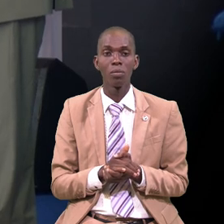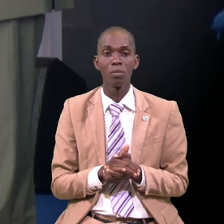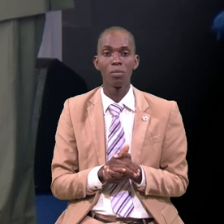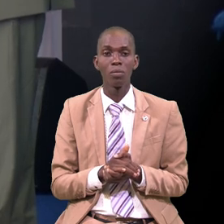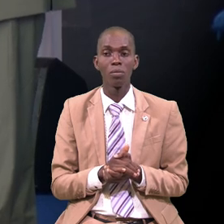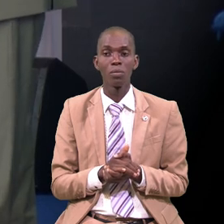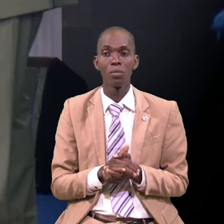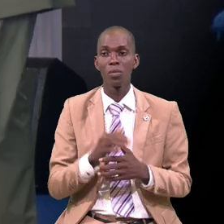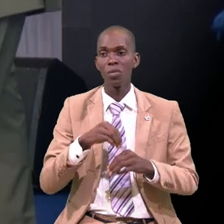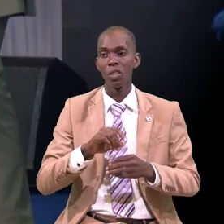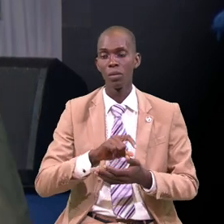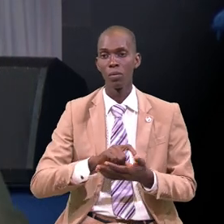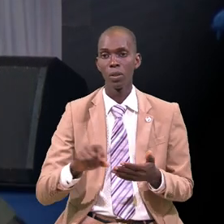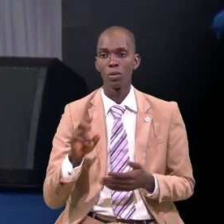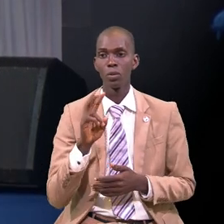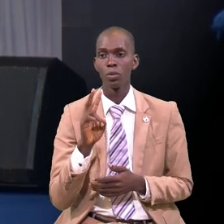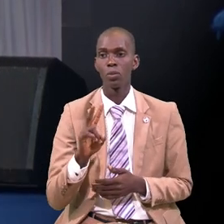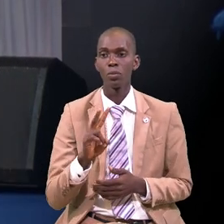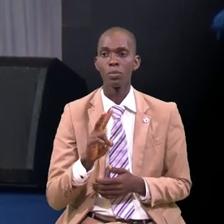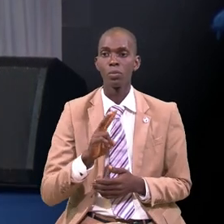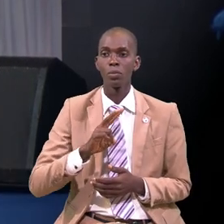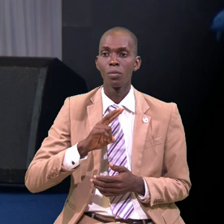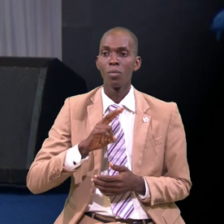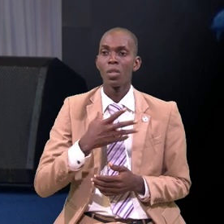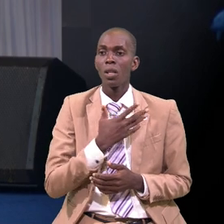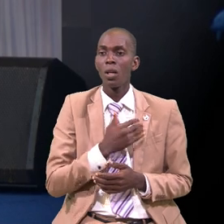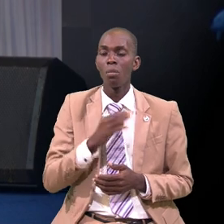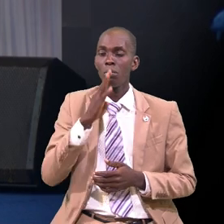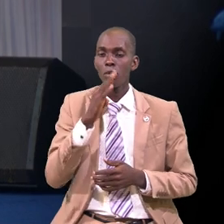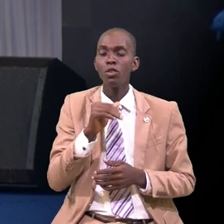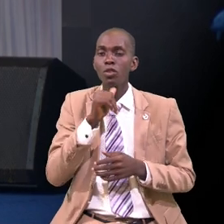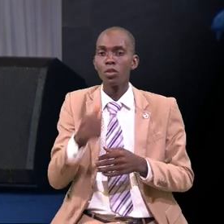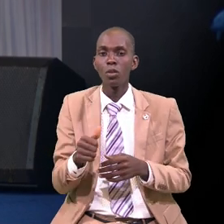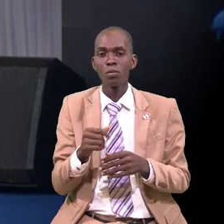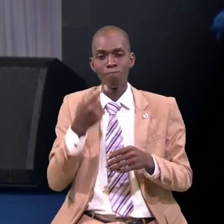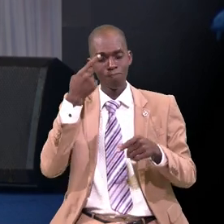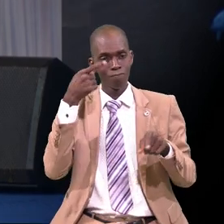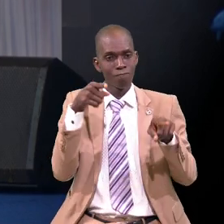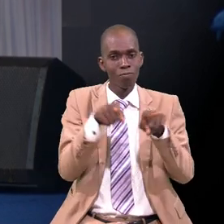In verse 2, it says, and be not conformed to this world,